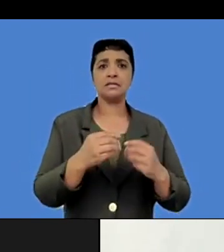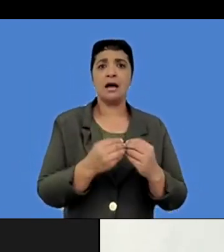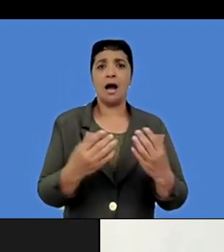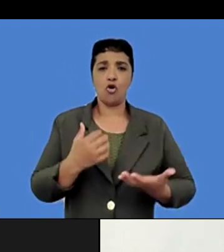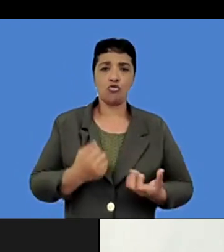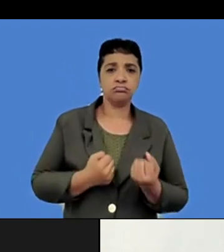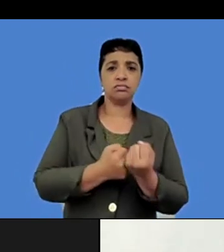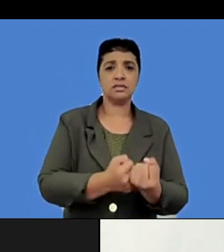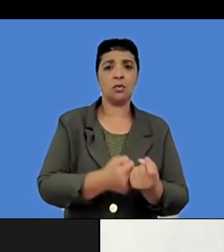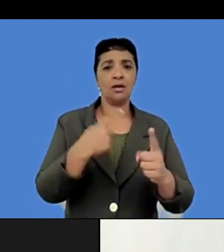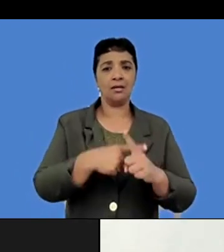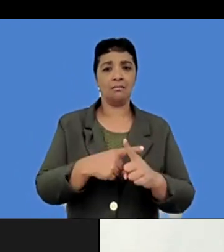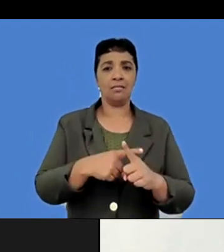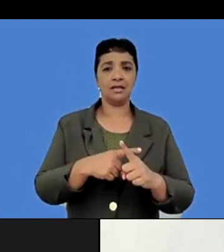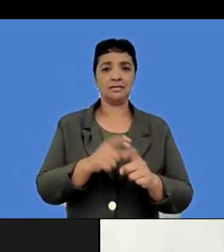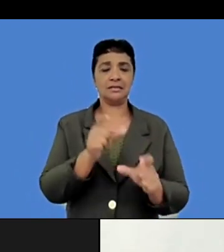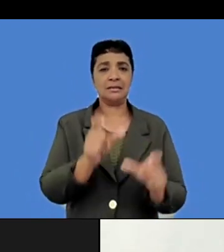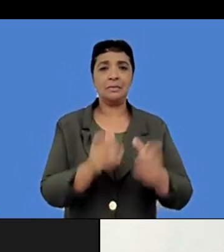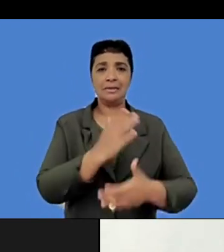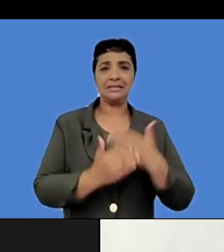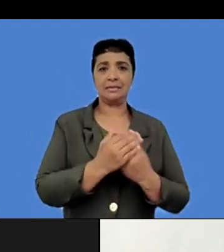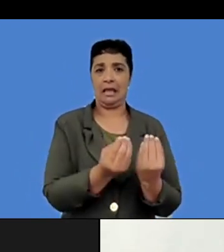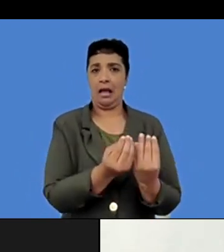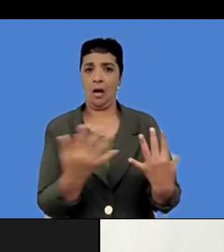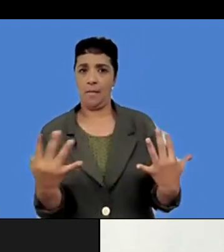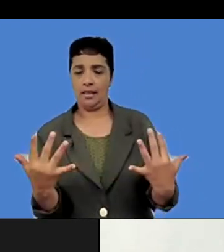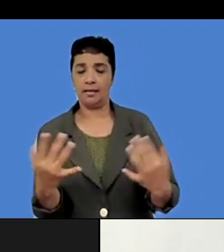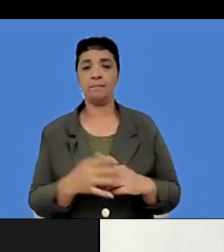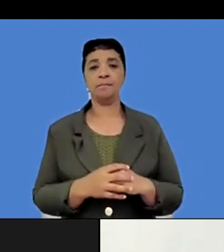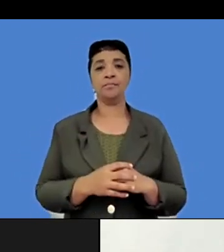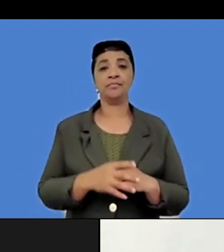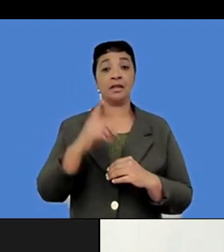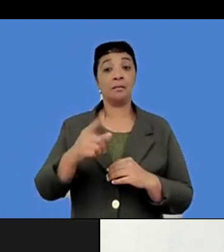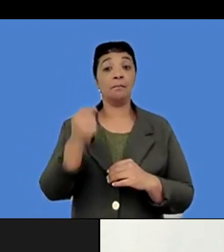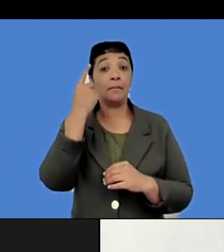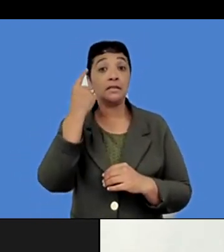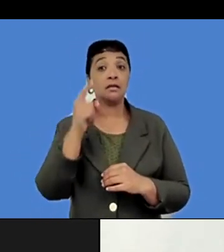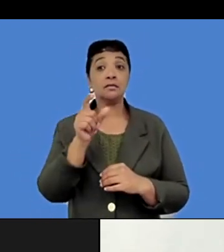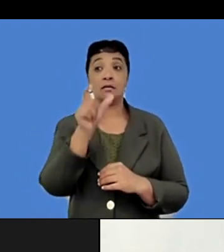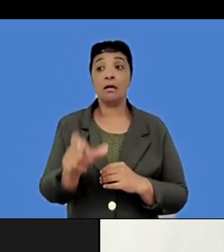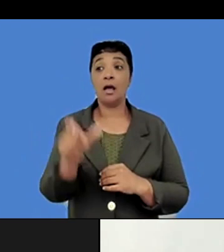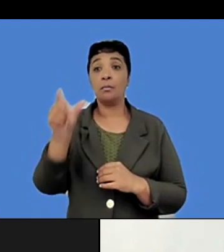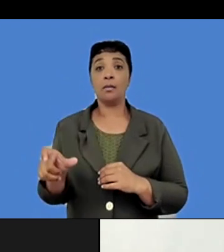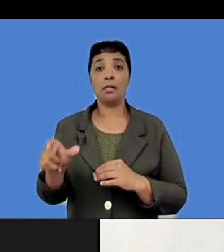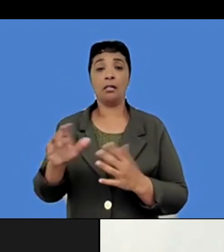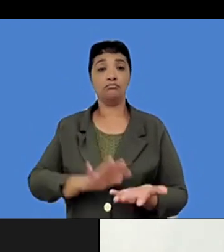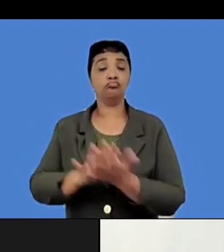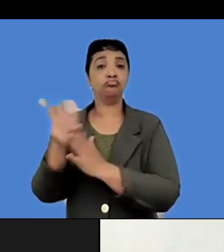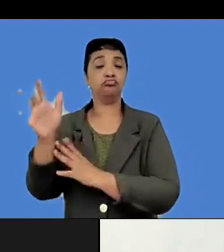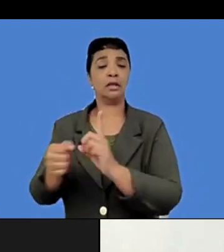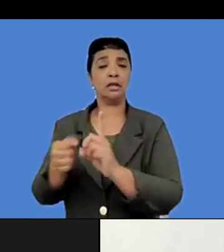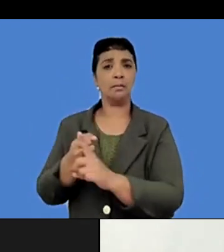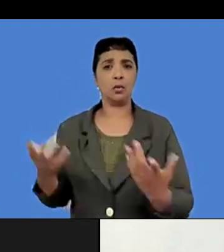living. Also identify if there are displaced of people with disabilities, unaccompanied children